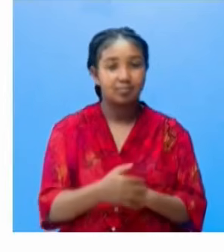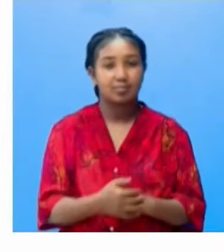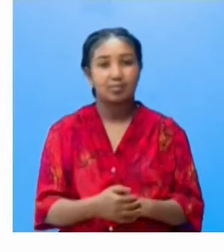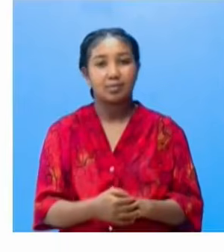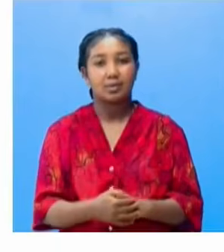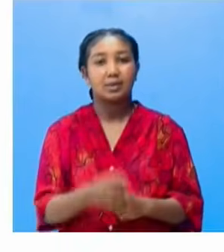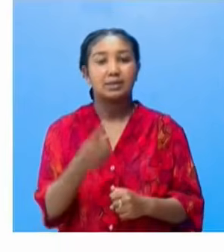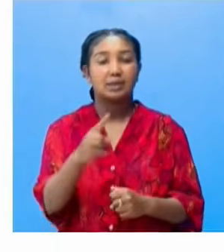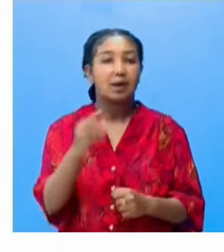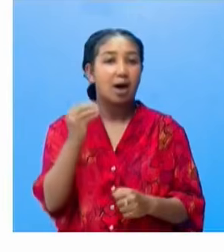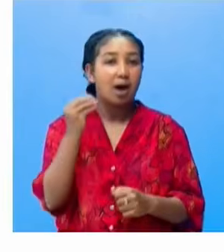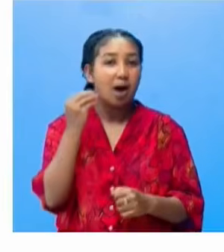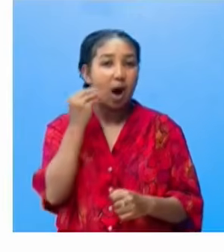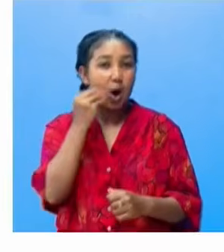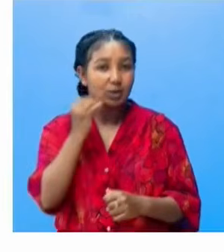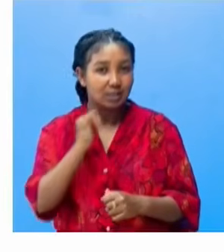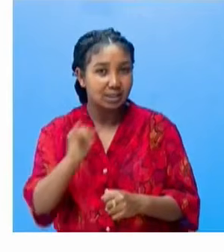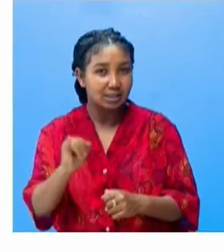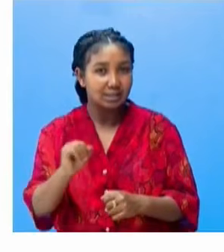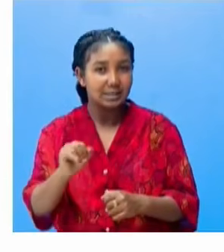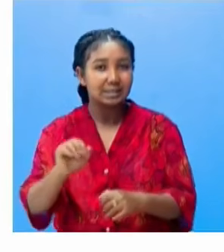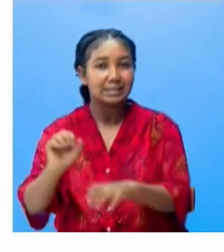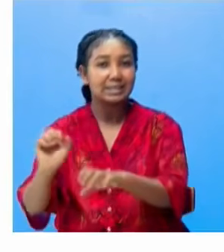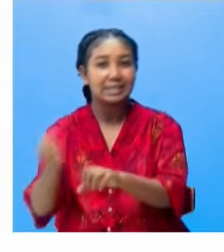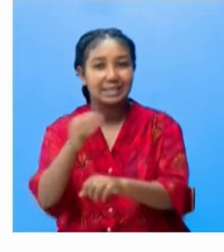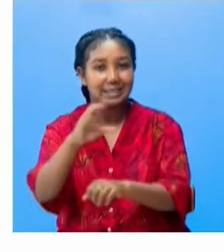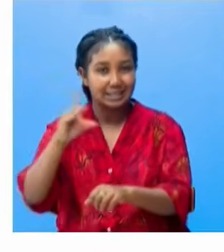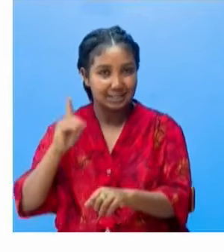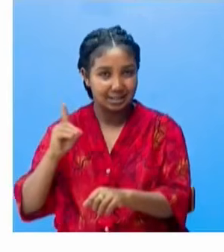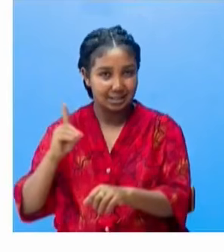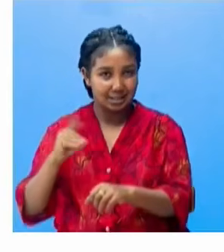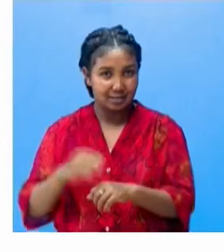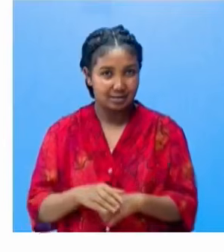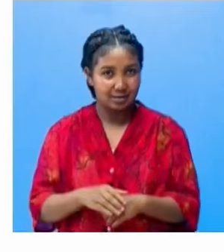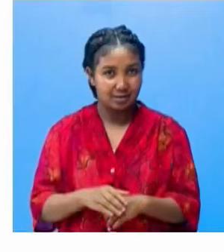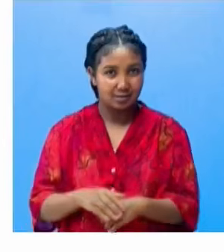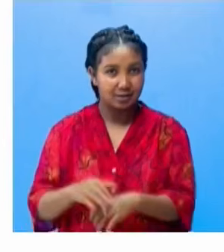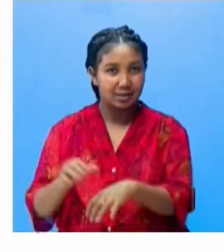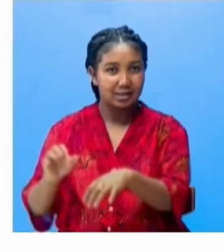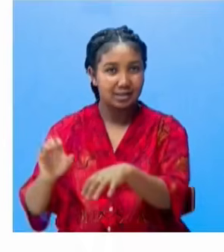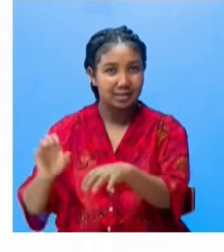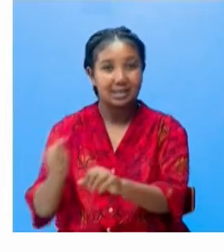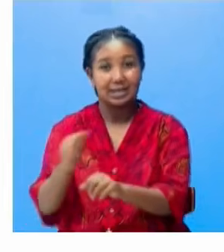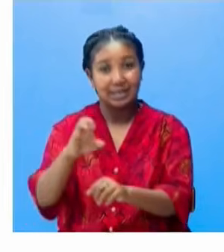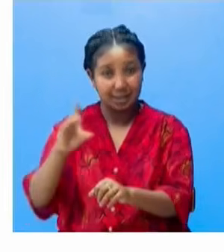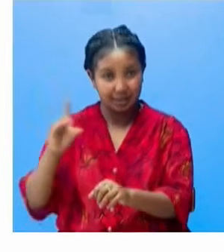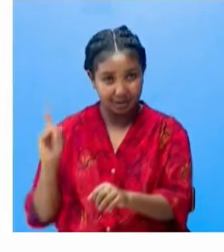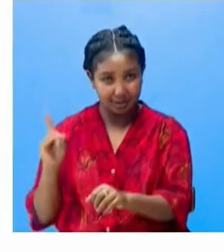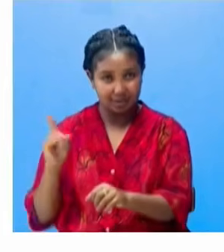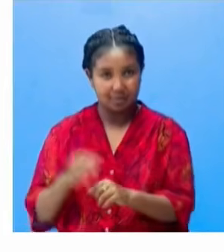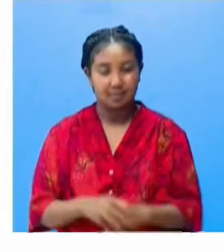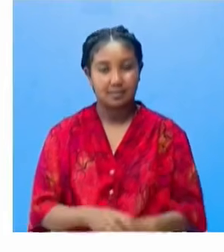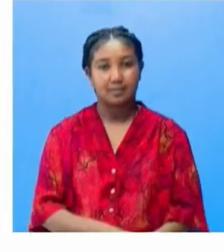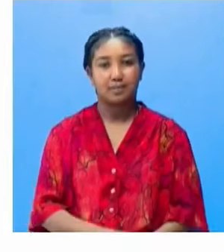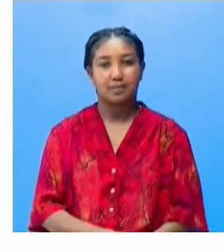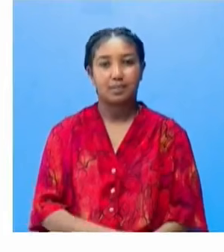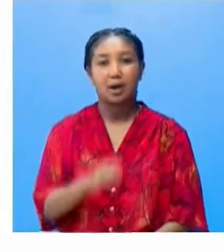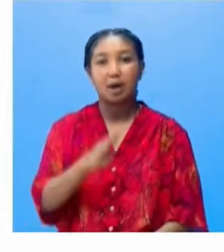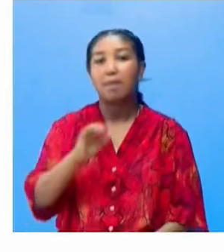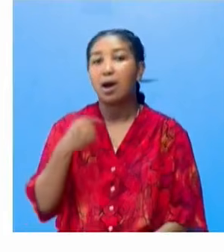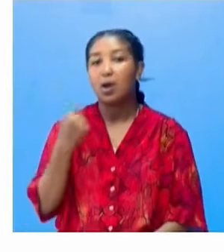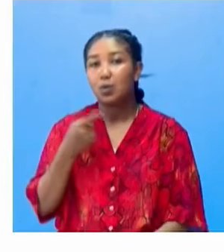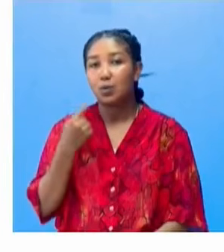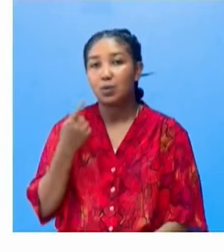the house is cleaned. The house is cleaned